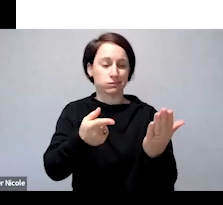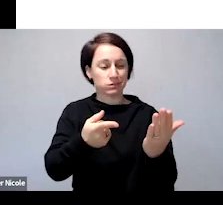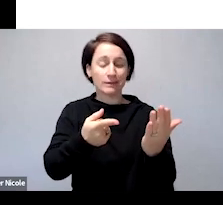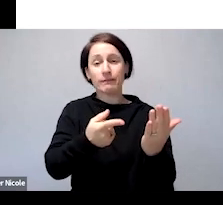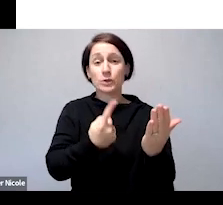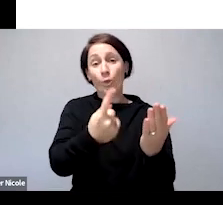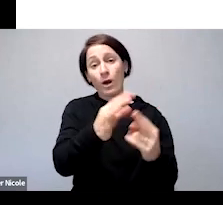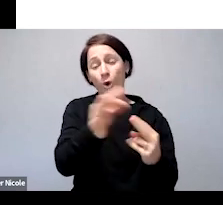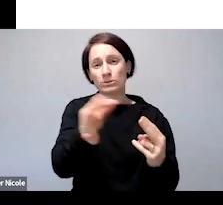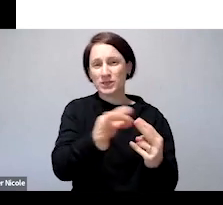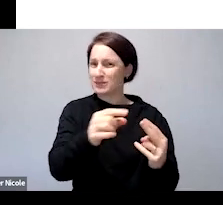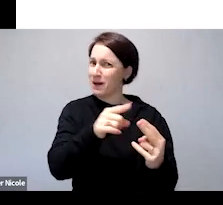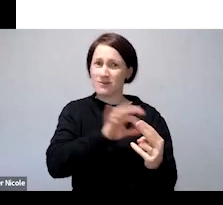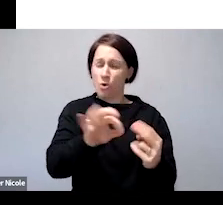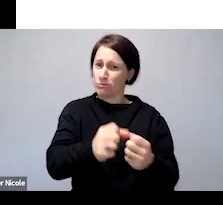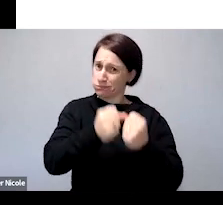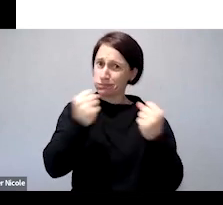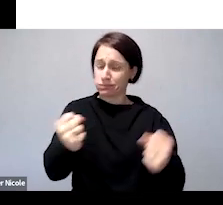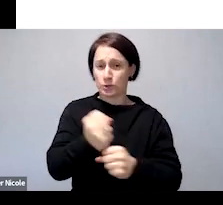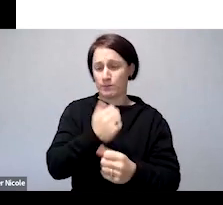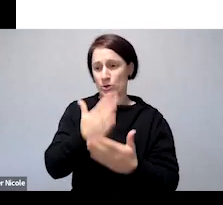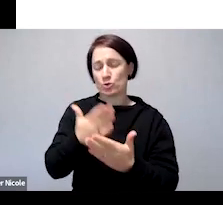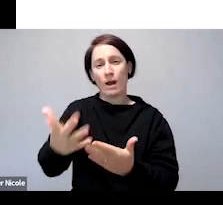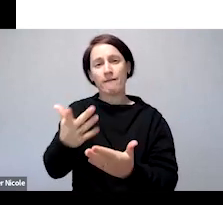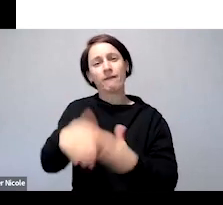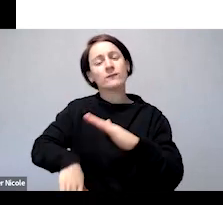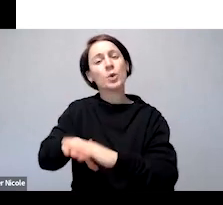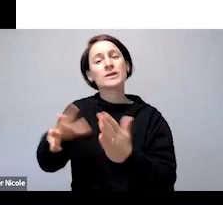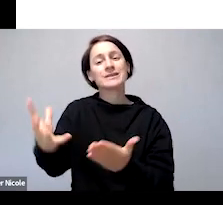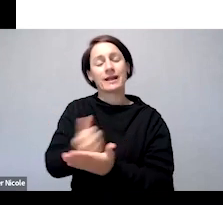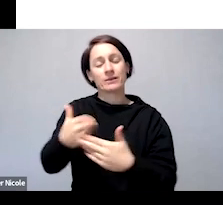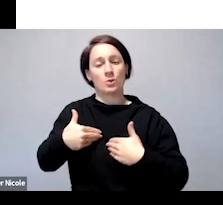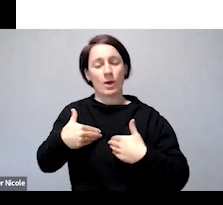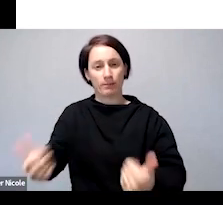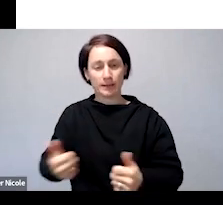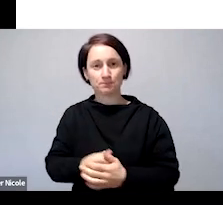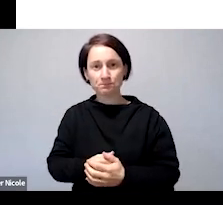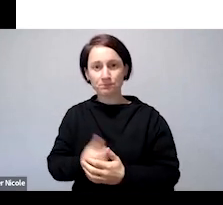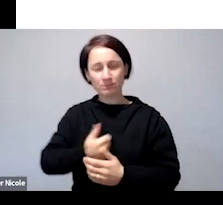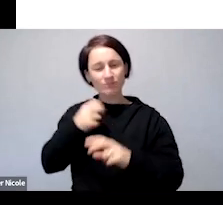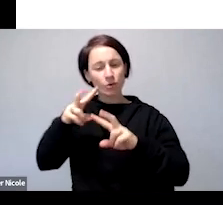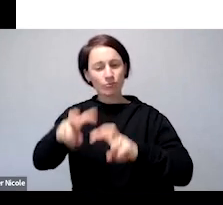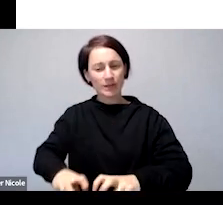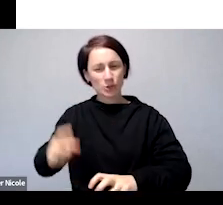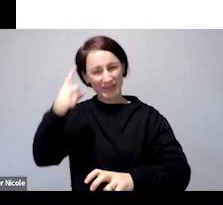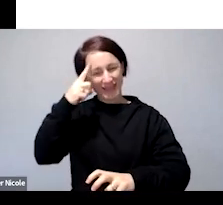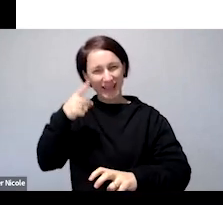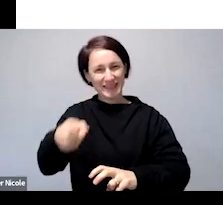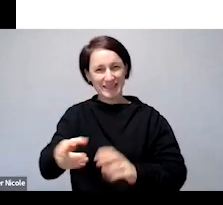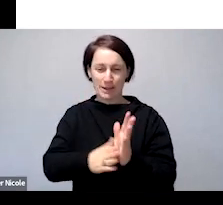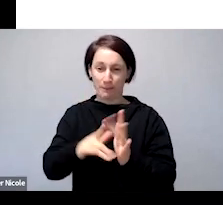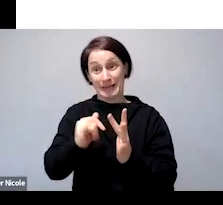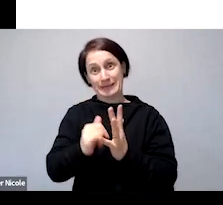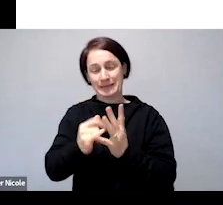robust way to ensure safety and well-being. And our research has demonstrated routinely that this misinformation about